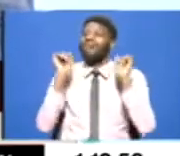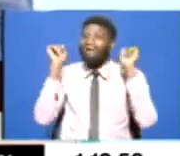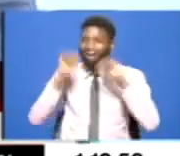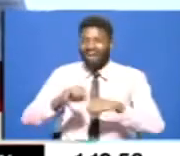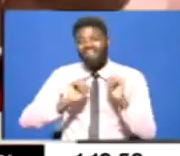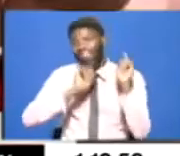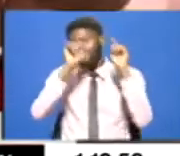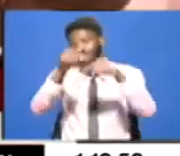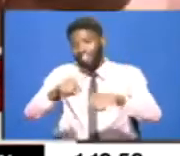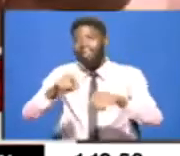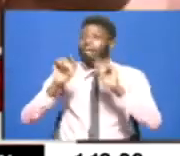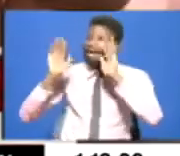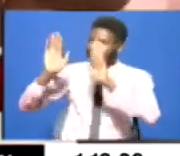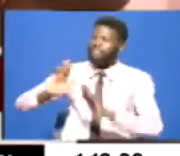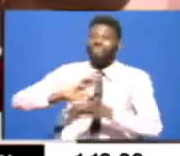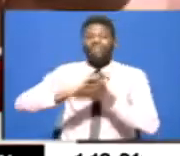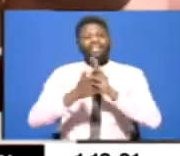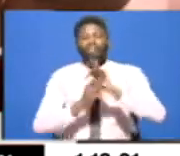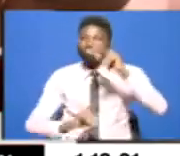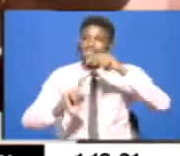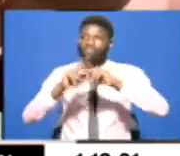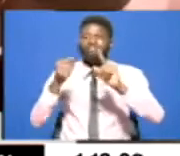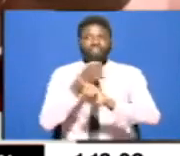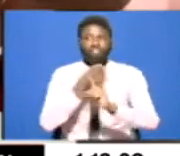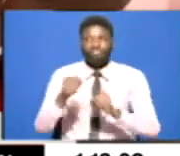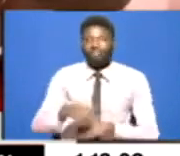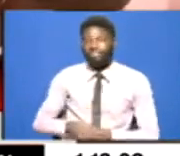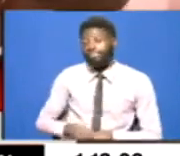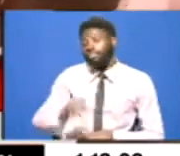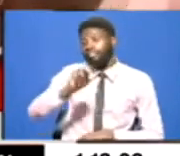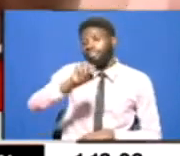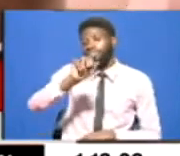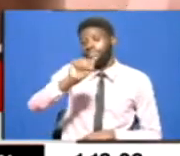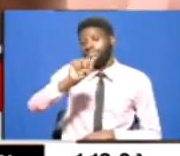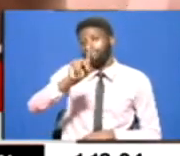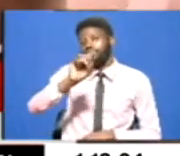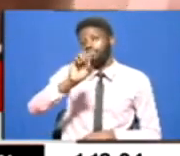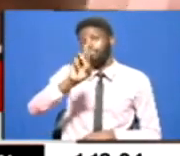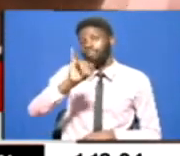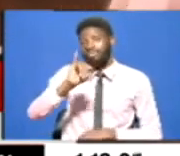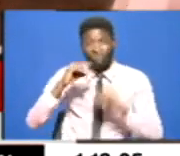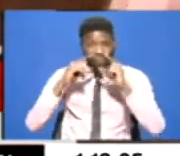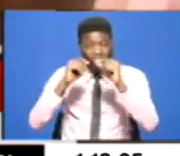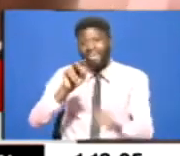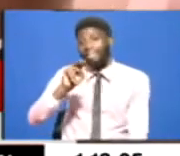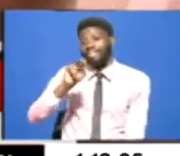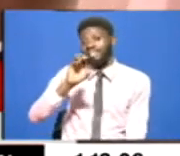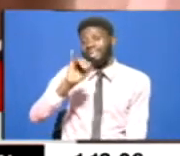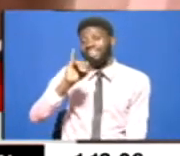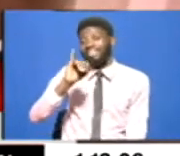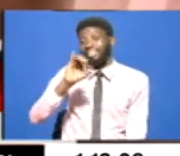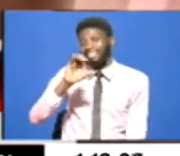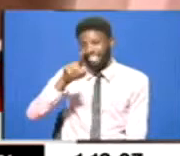bila kuwa na ghasia yoyote. Macquarie said NCIC has completed mapping out political violence hotspots in the